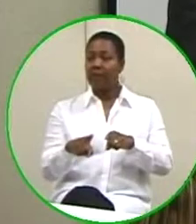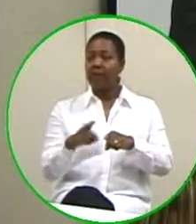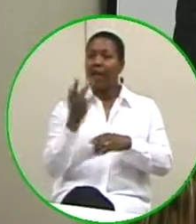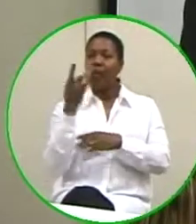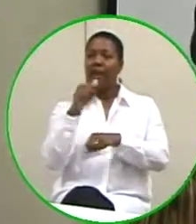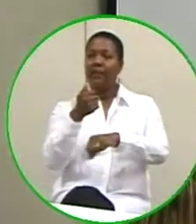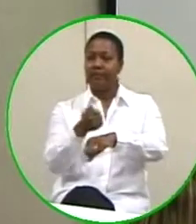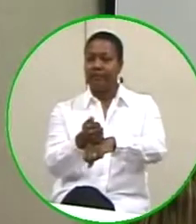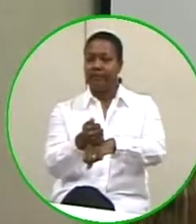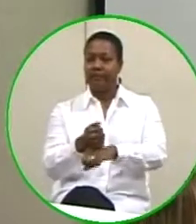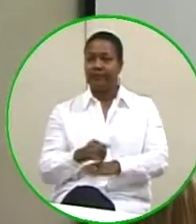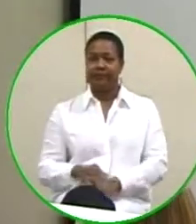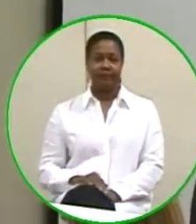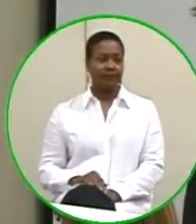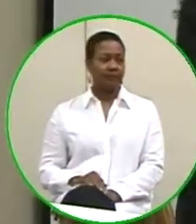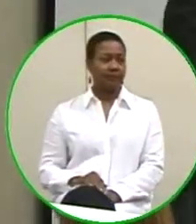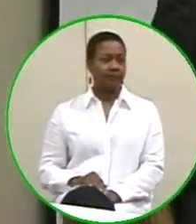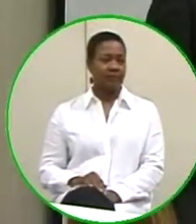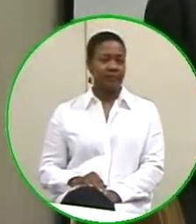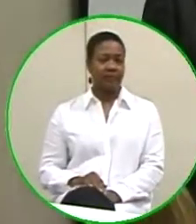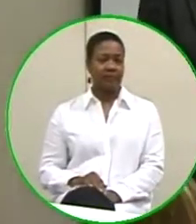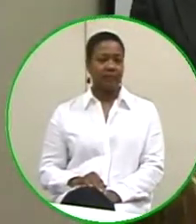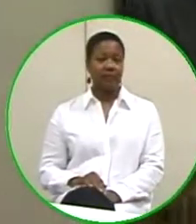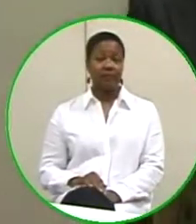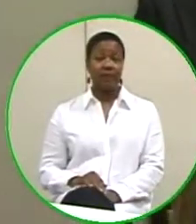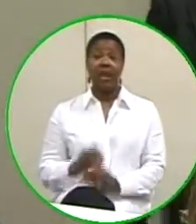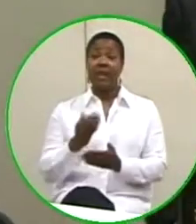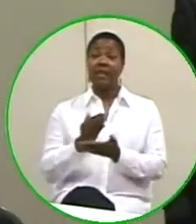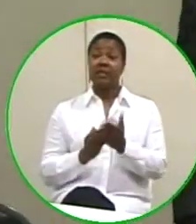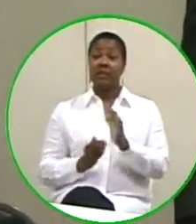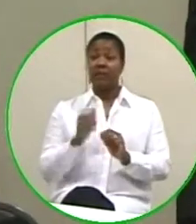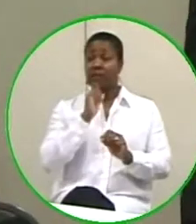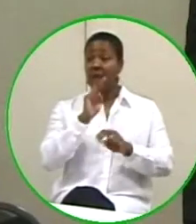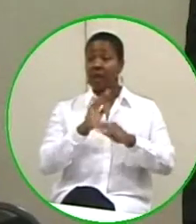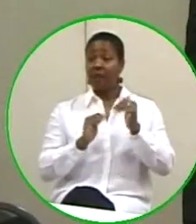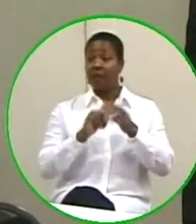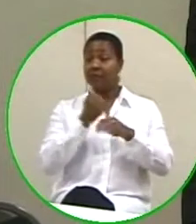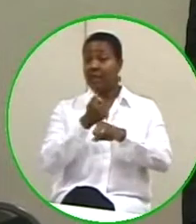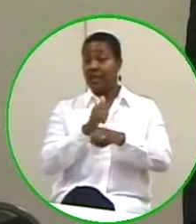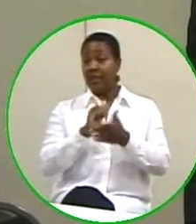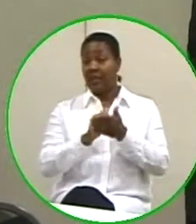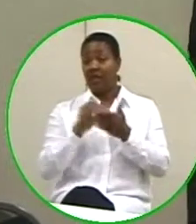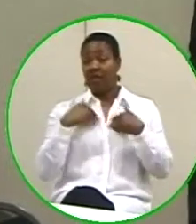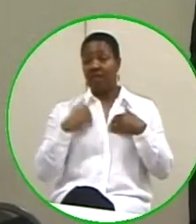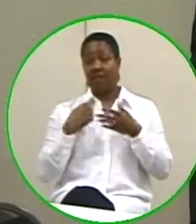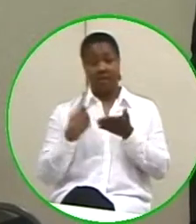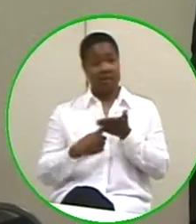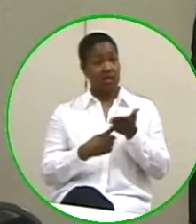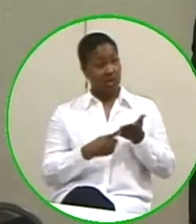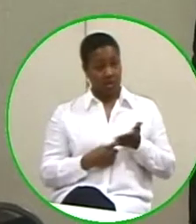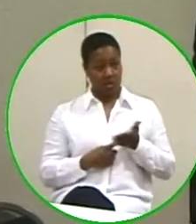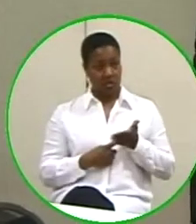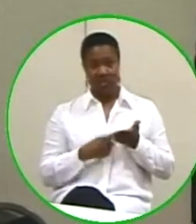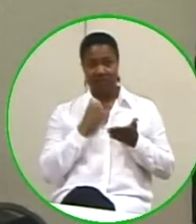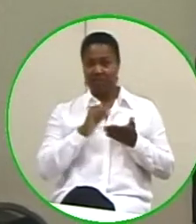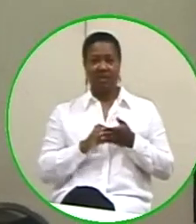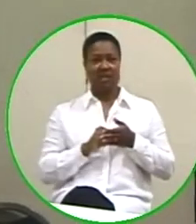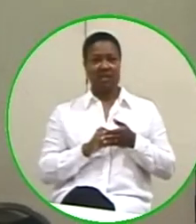why. Now I'll tell you, some people are not comfortable doing this. I get that. Doesn't mean you have to be